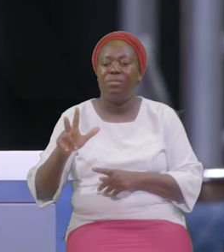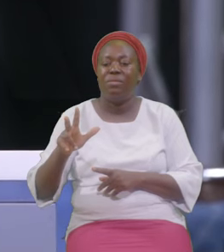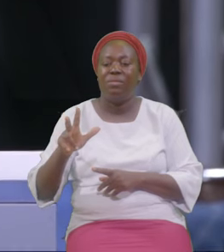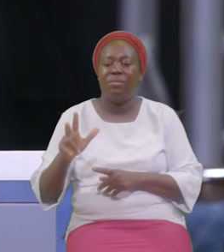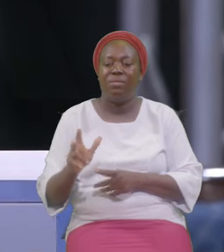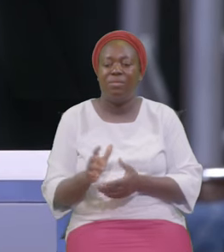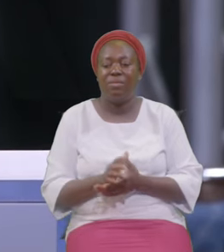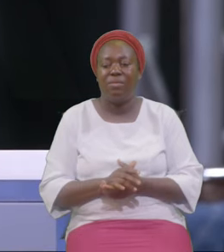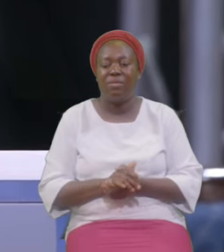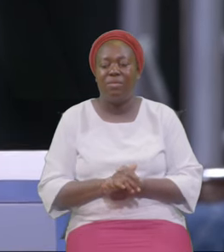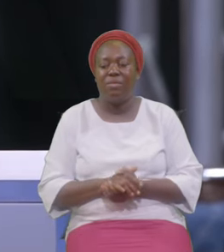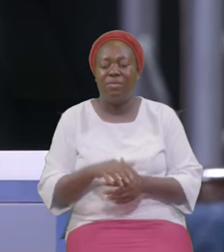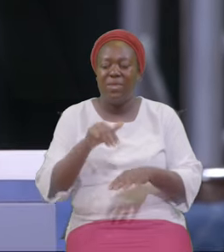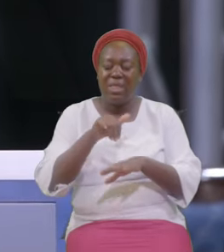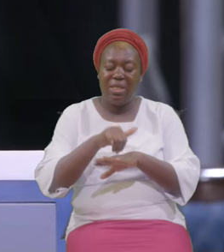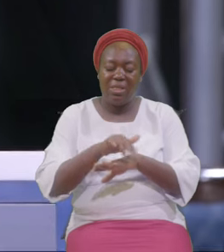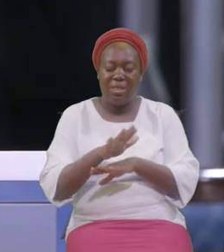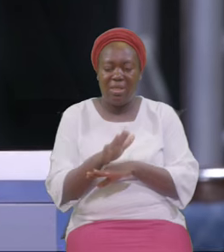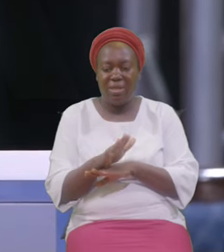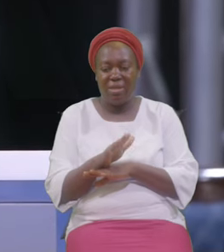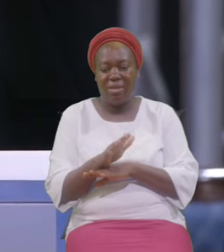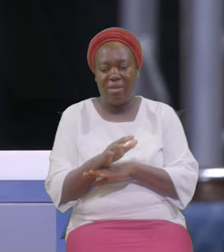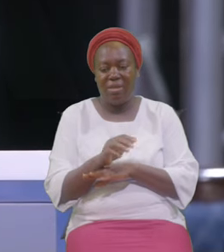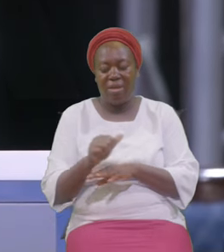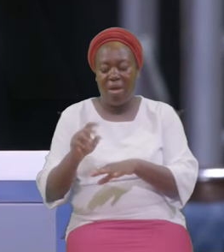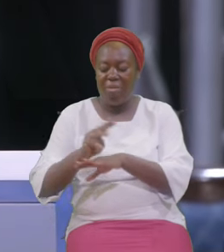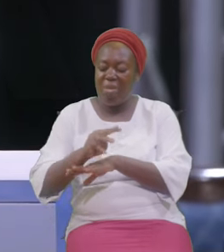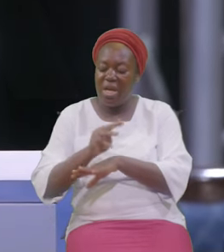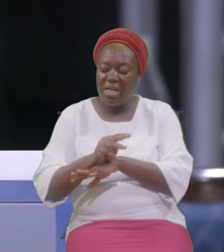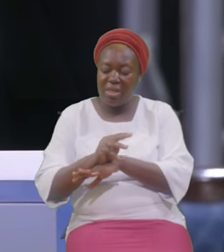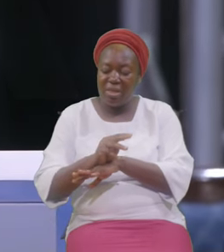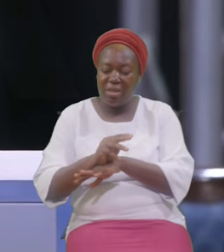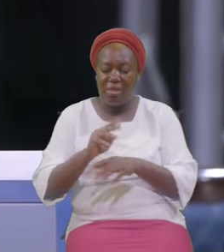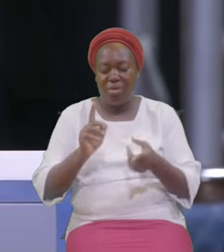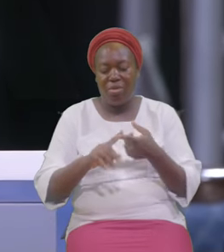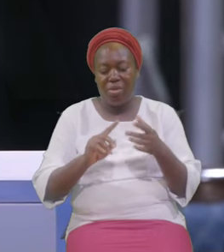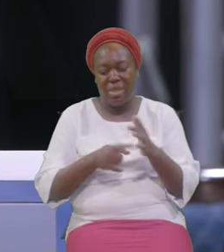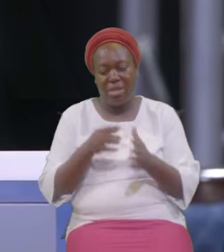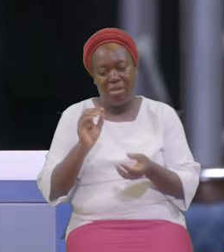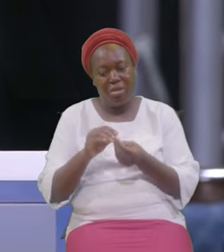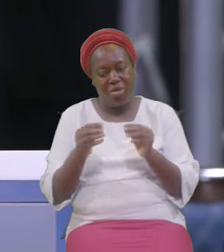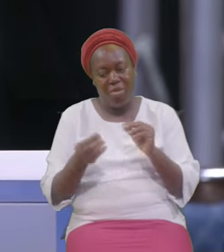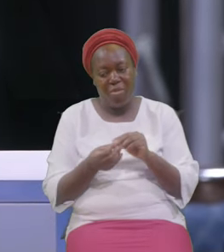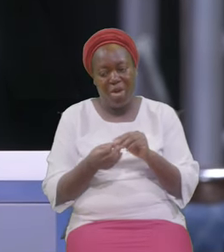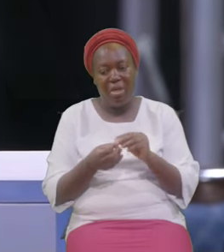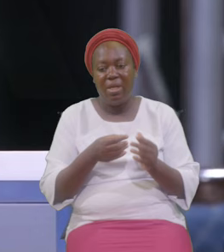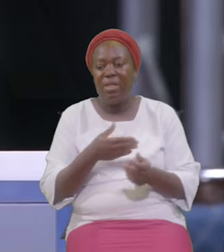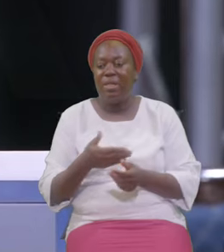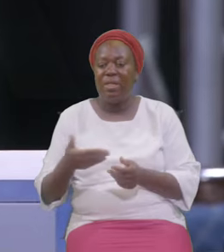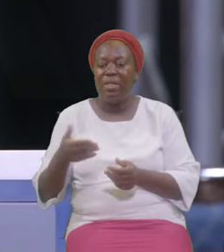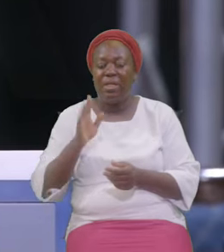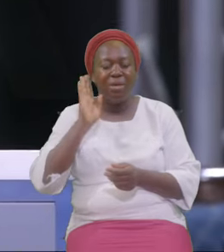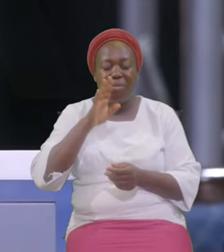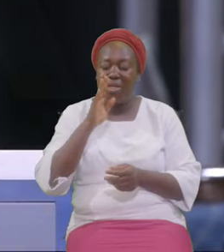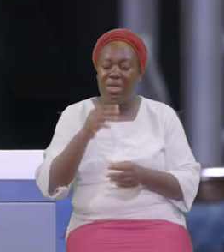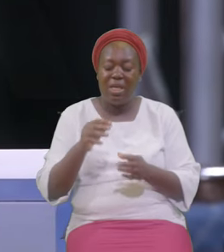Send a WhatsApp message to this number or a text. There will be a special meeting. We